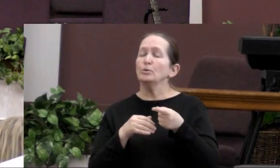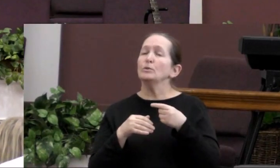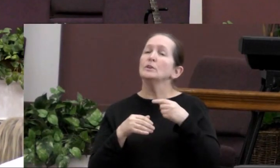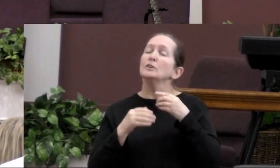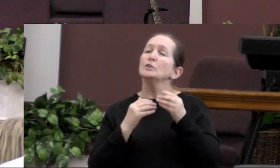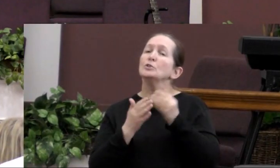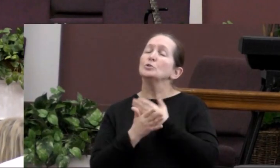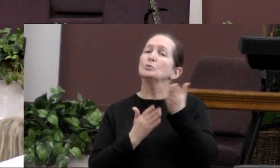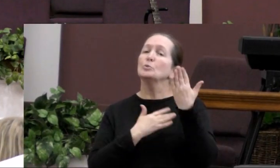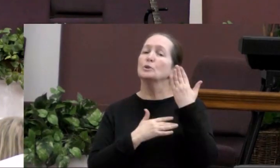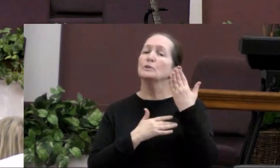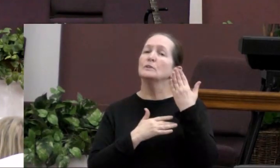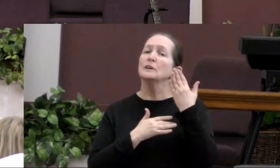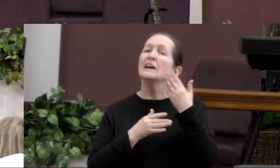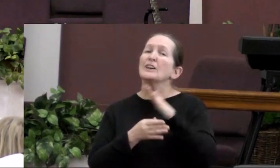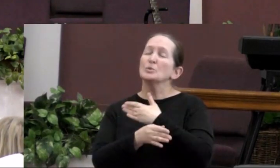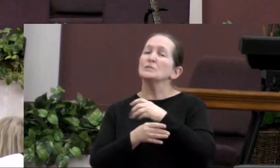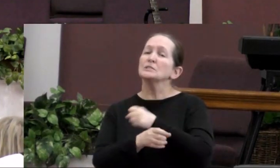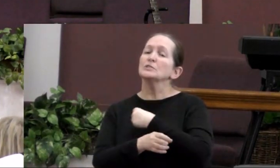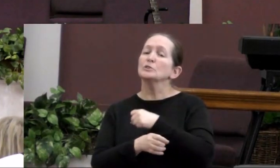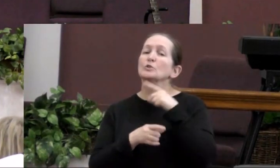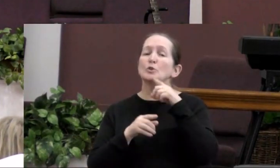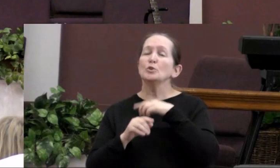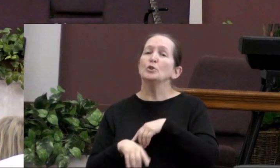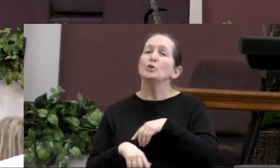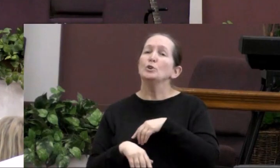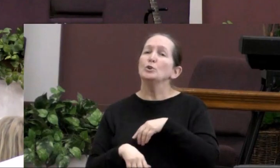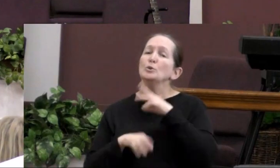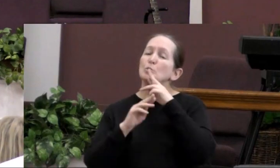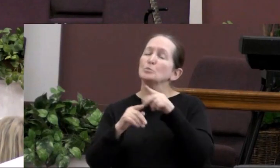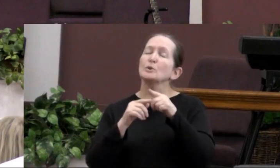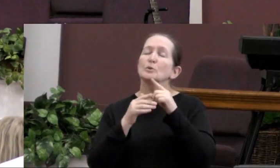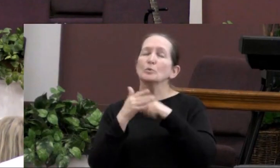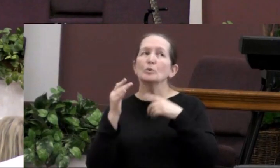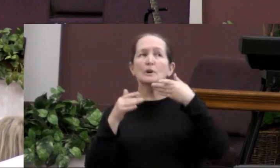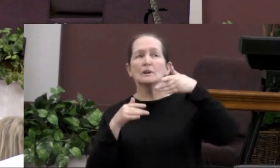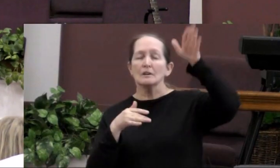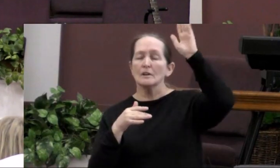to what God is saying to you and take action right now?